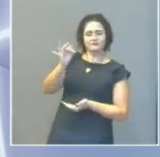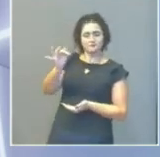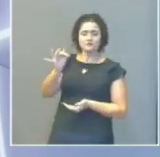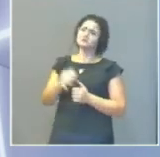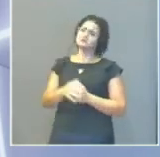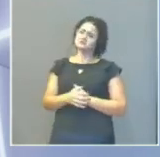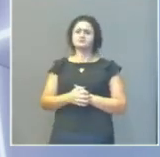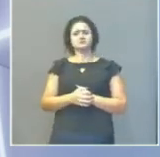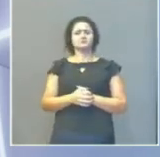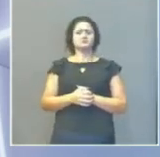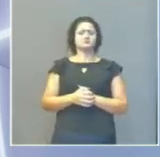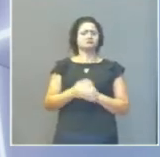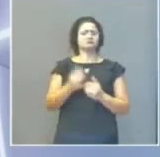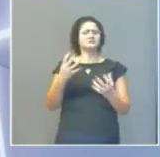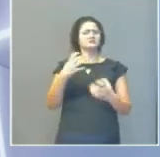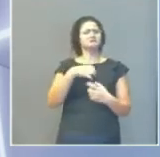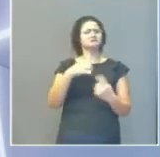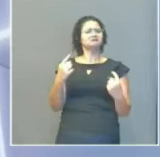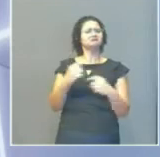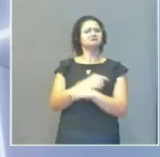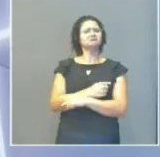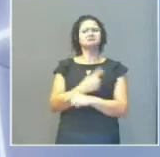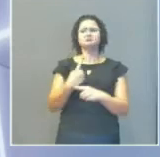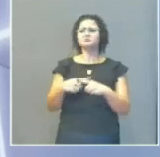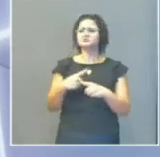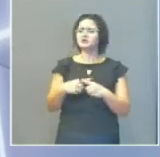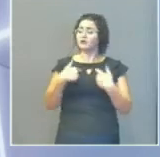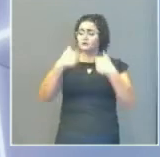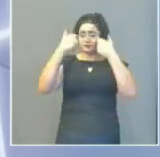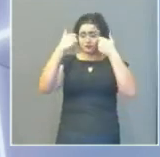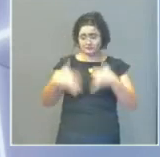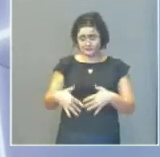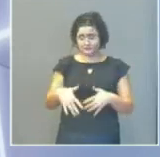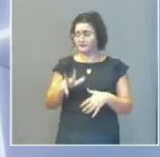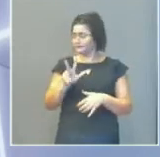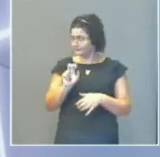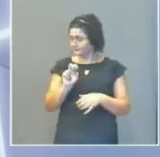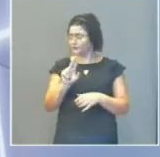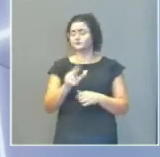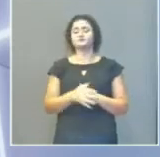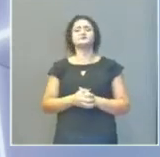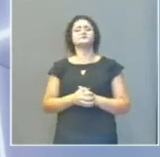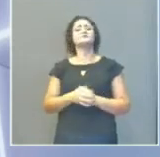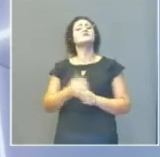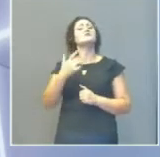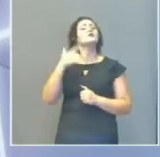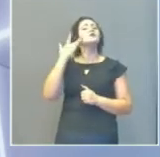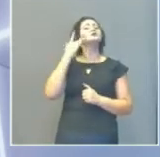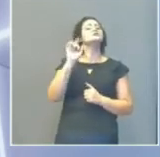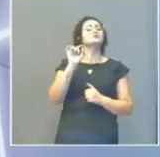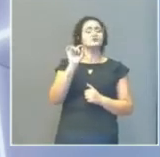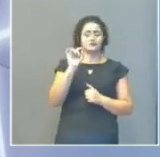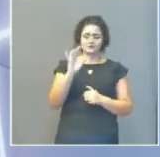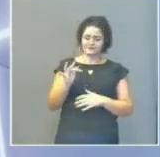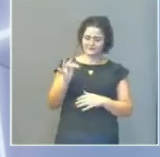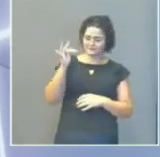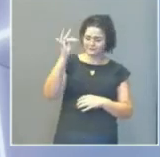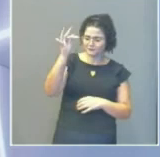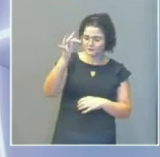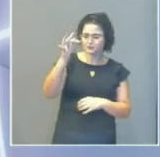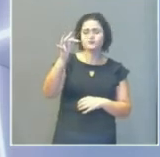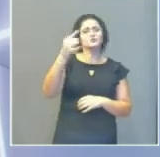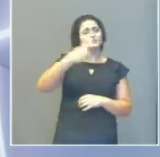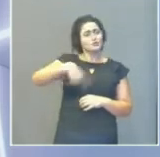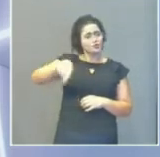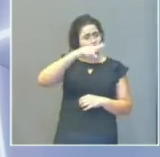that doesn't make sense. Well, let me explain. I think the future, in the ways that we modern citizens